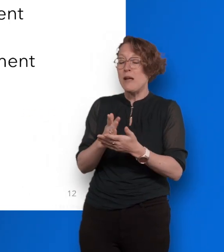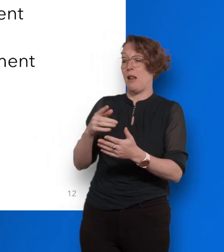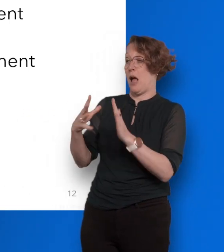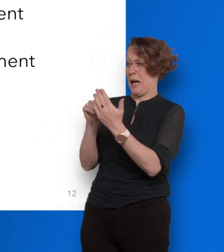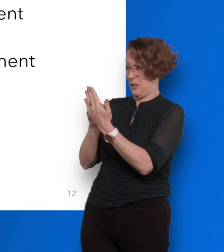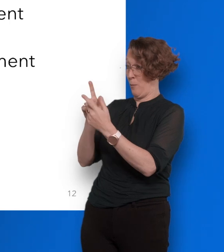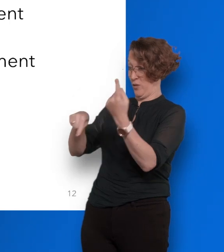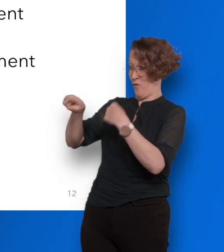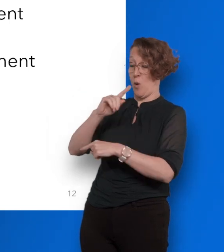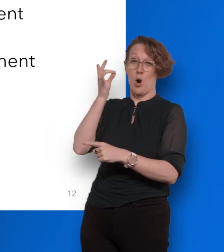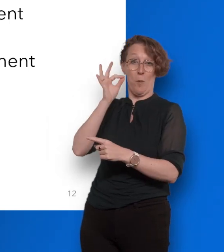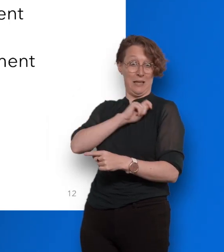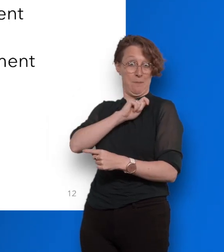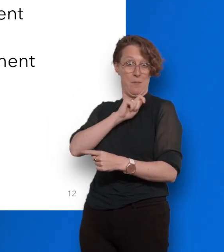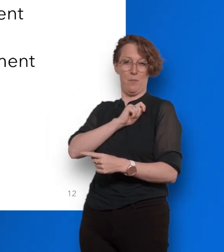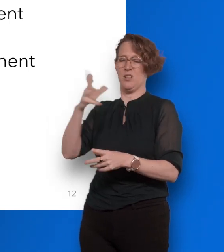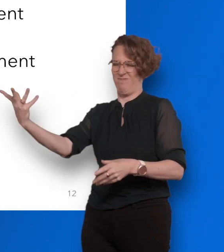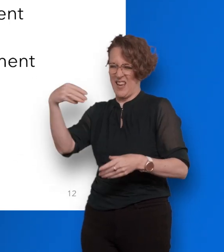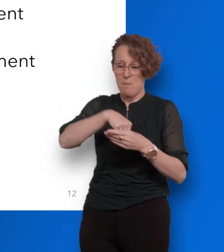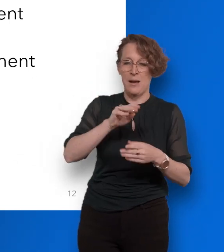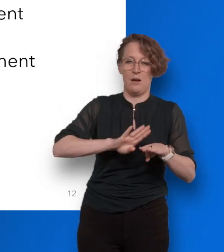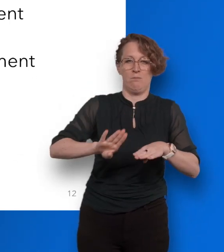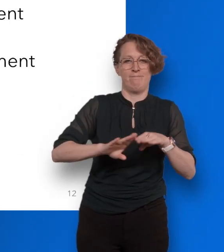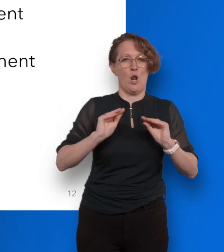life examples to embed that learning to make it really role specific.